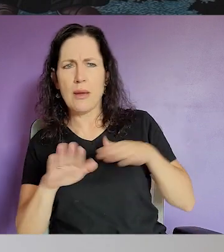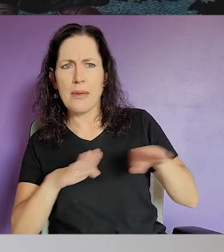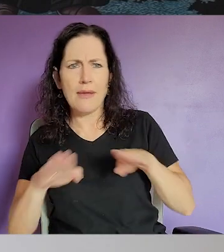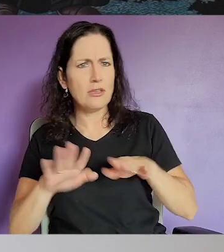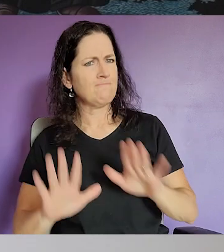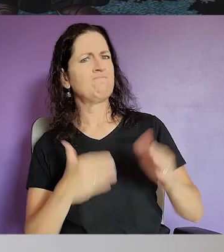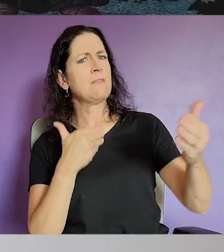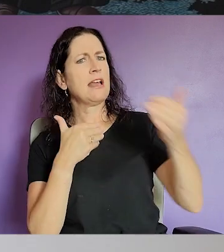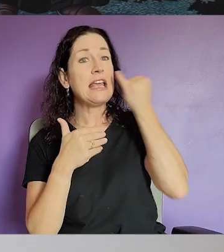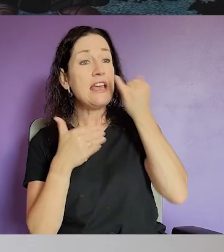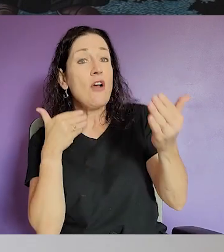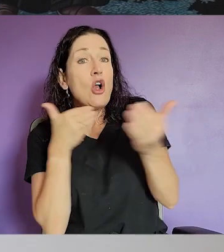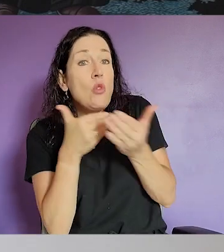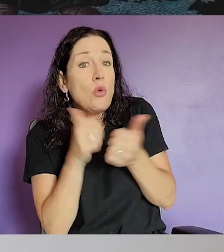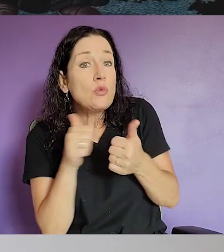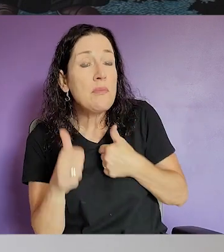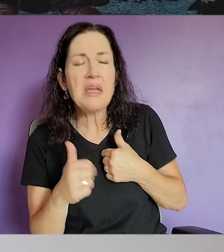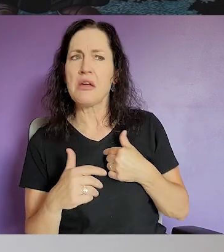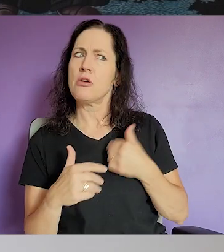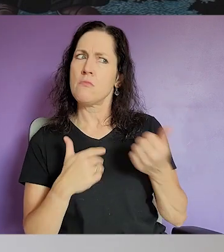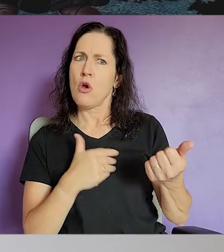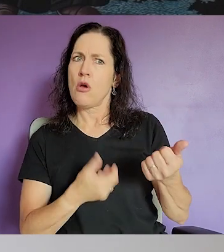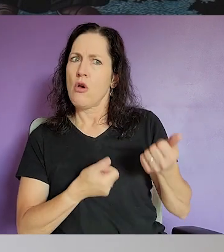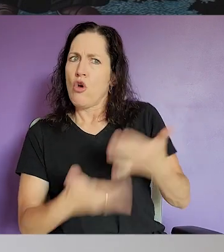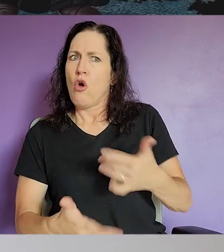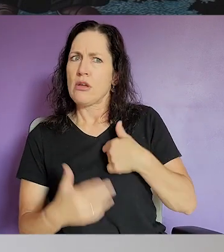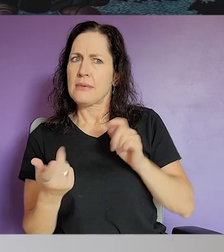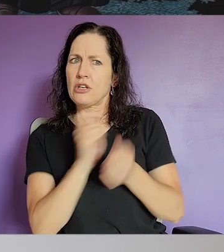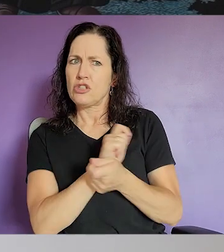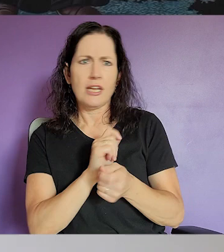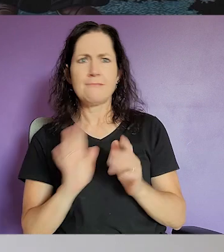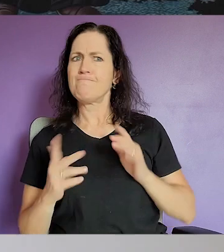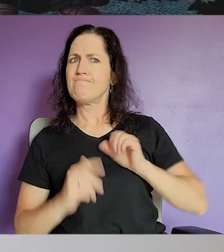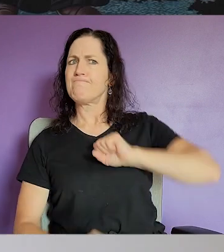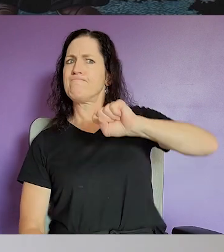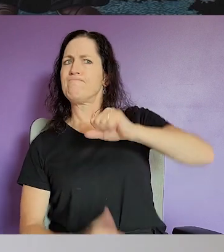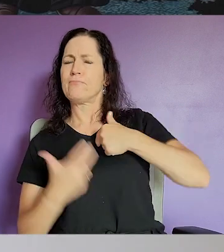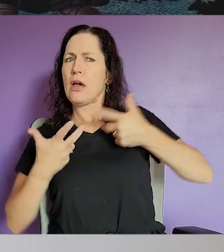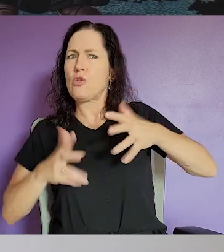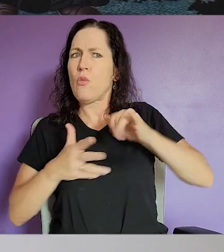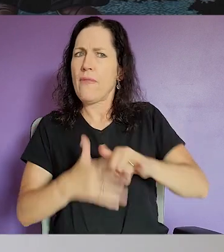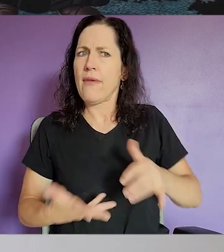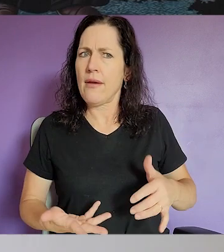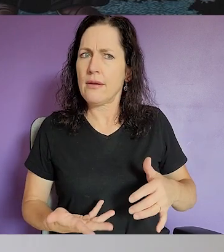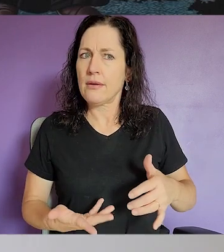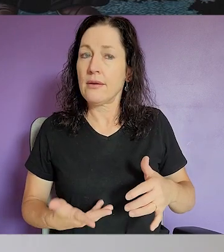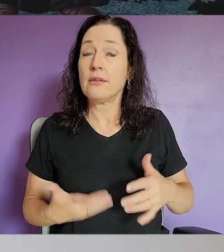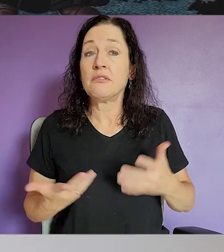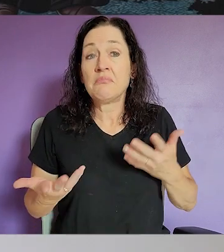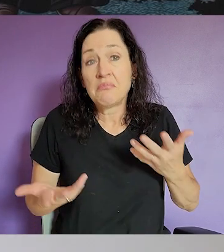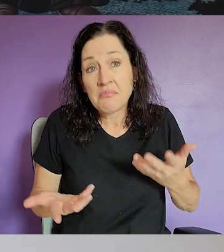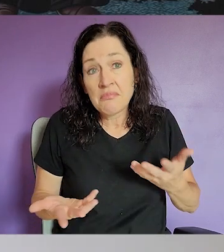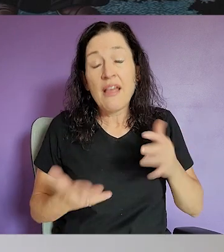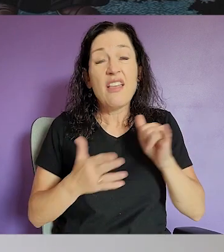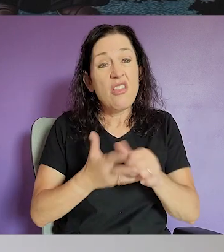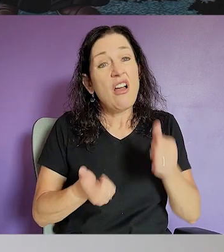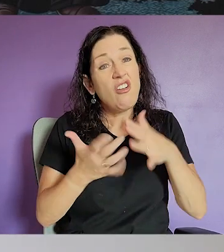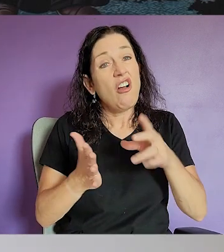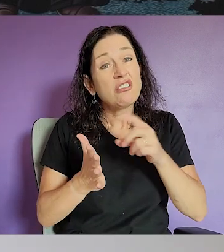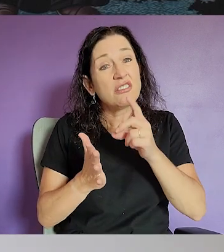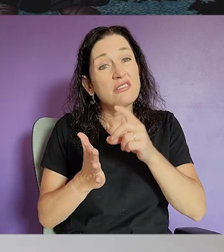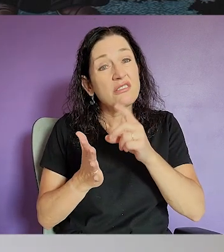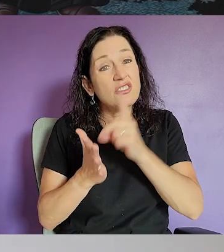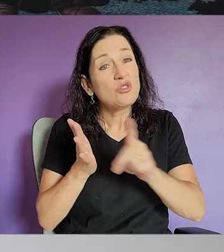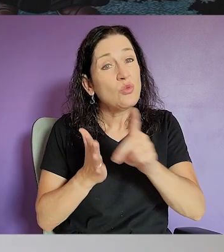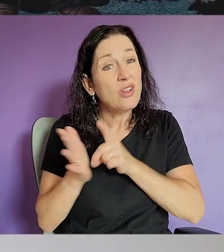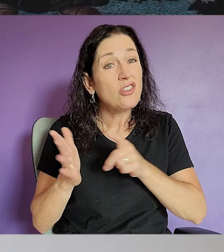close because you might change me. That might be the cause of prejudice and